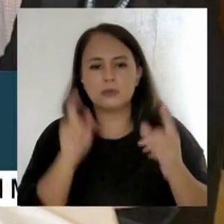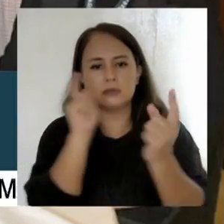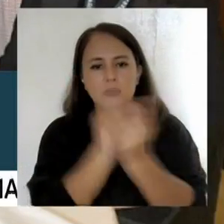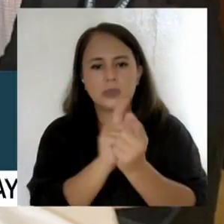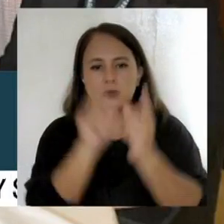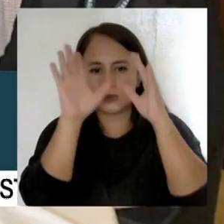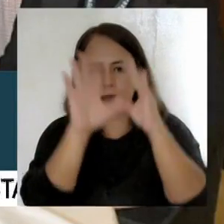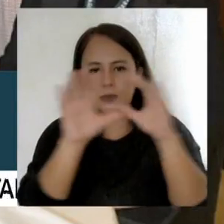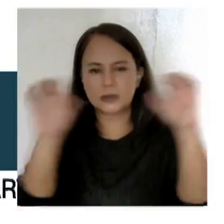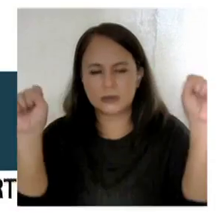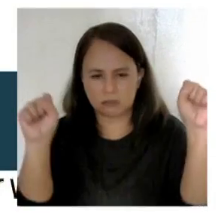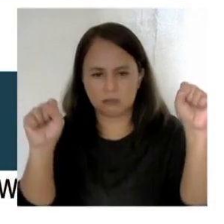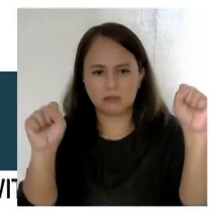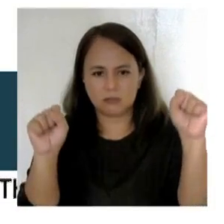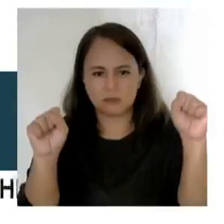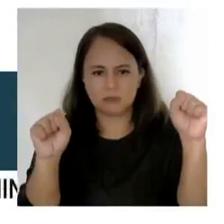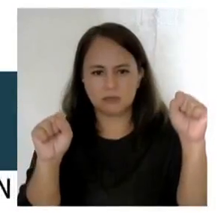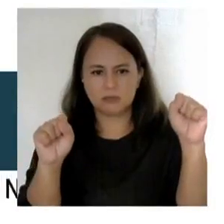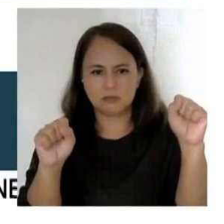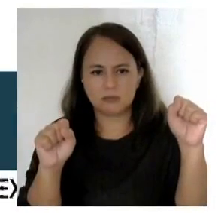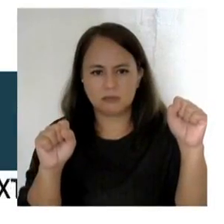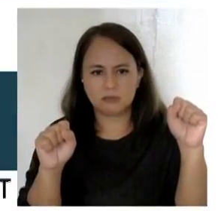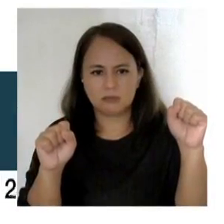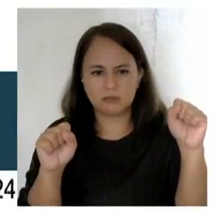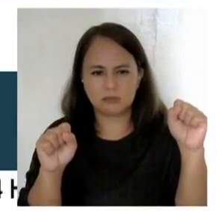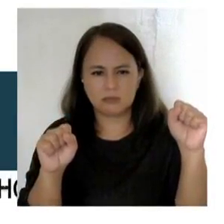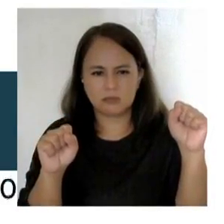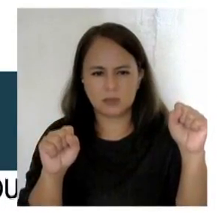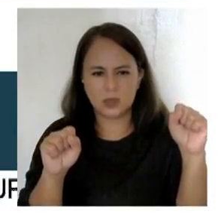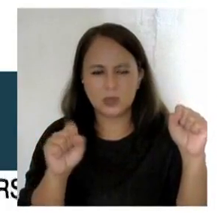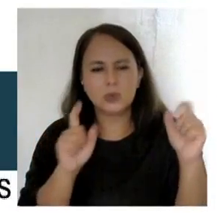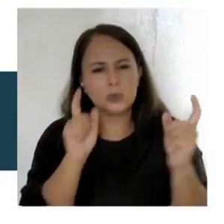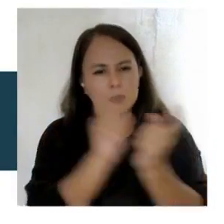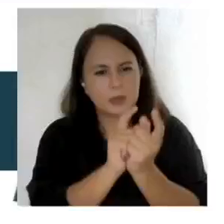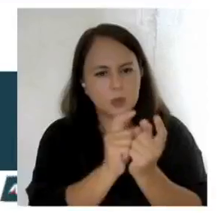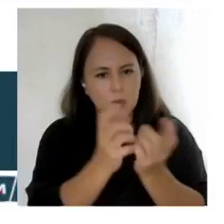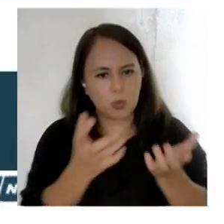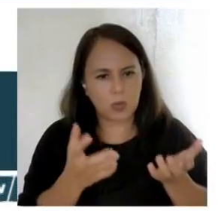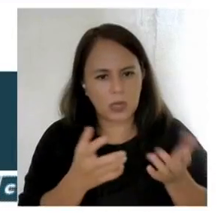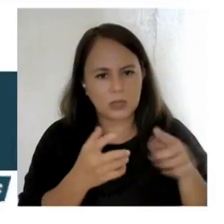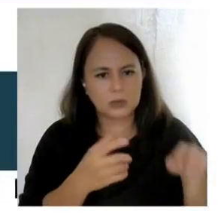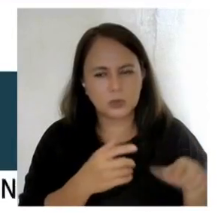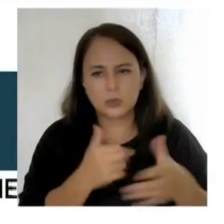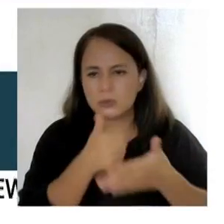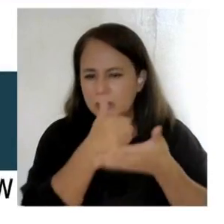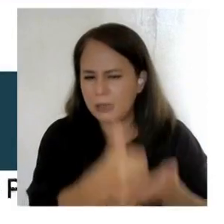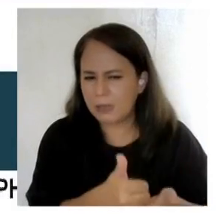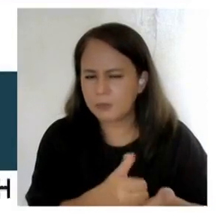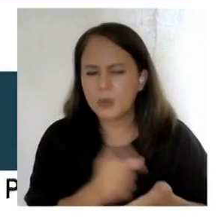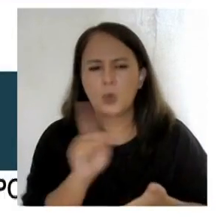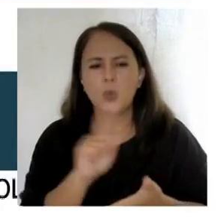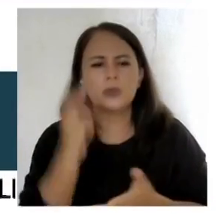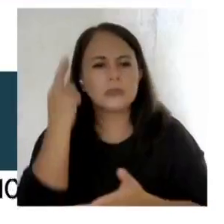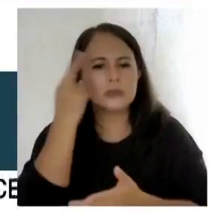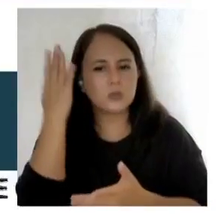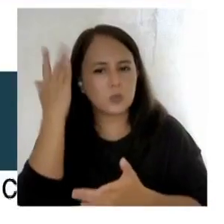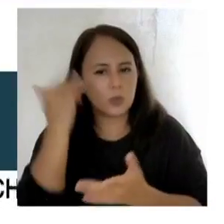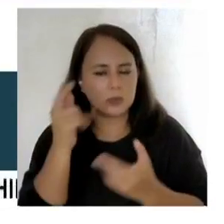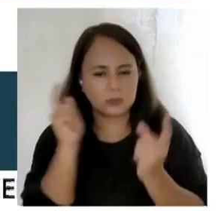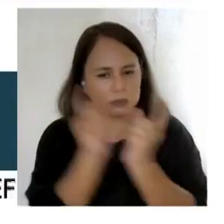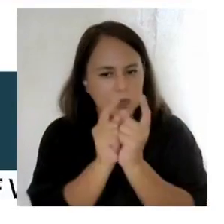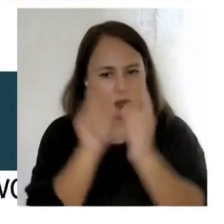Mayor, did you meet with him because you wanted him to intervene? What was the sole reason behind you meeting with the